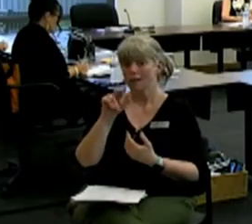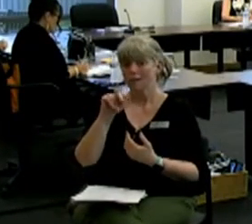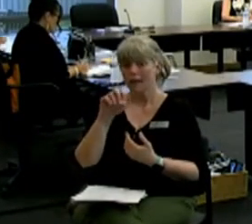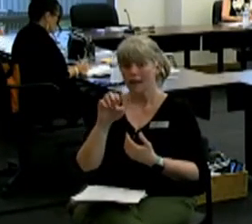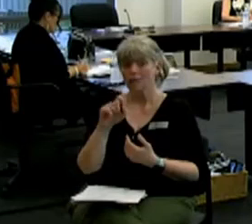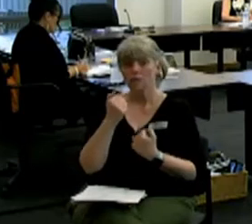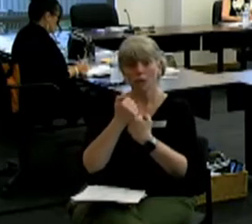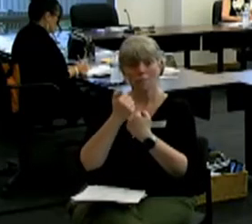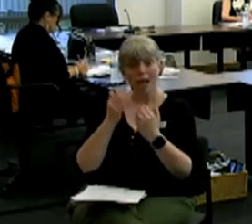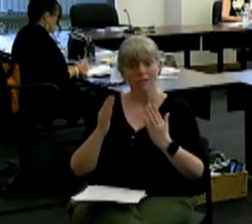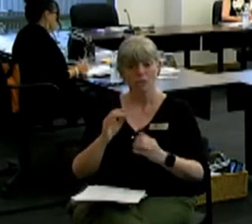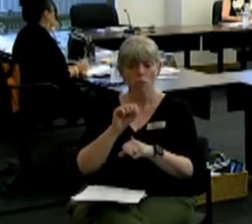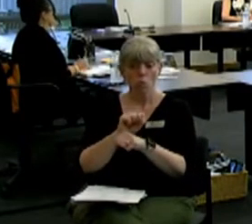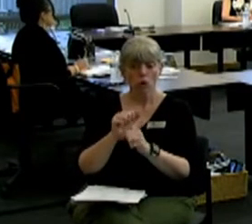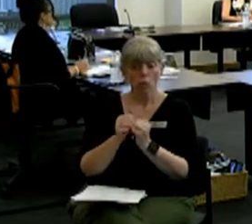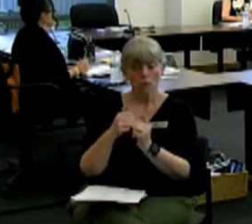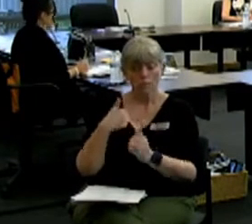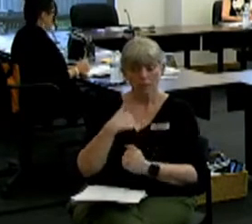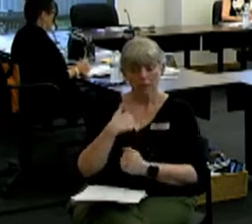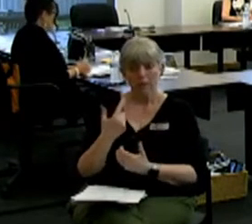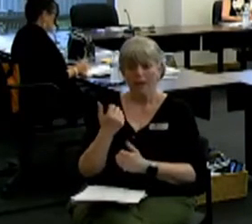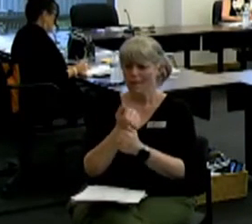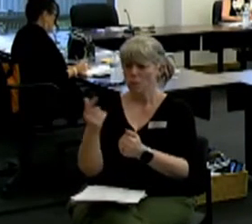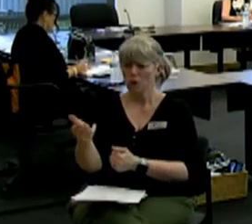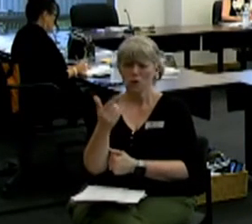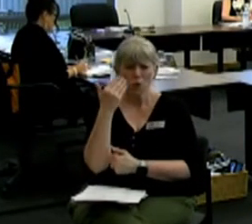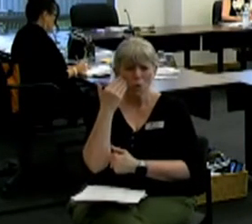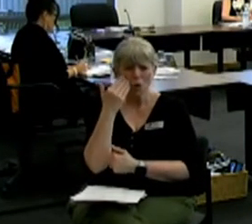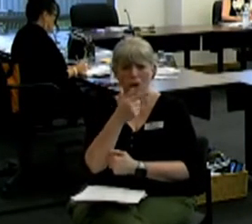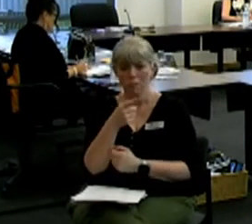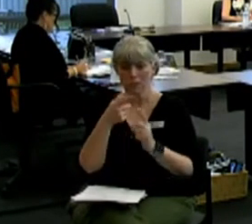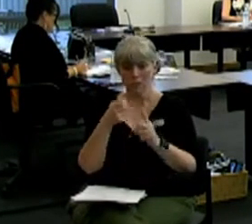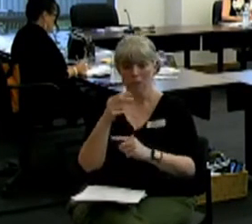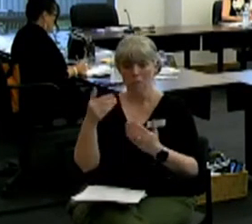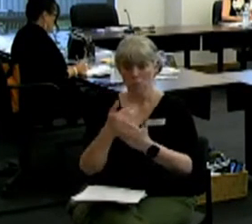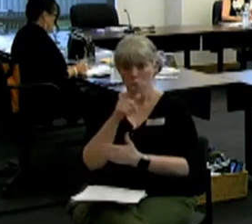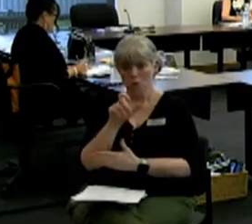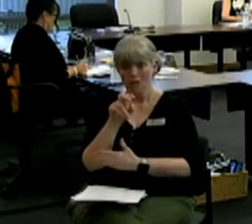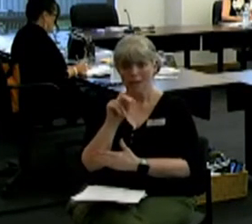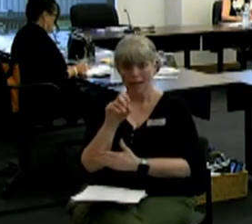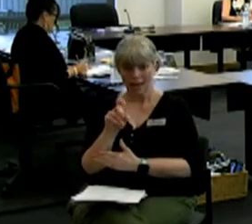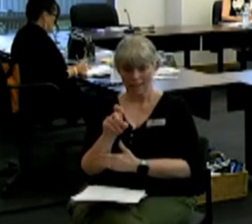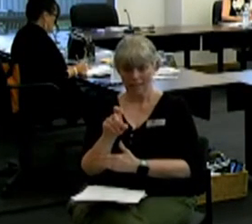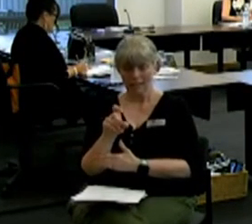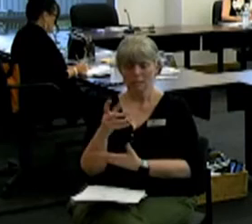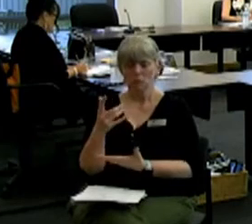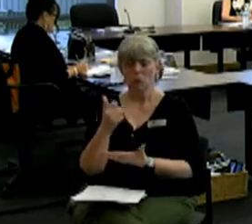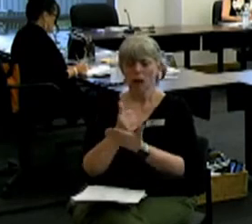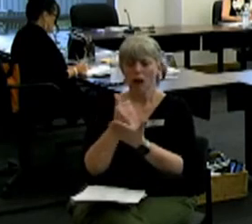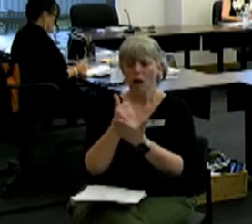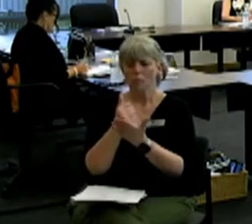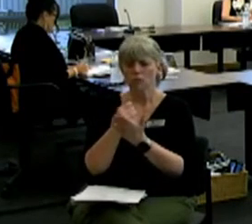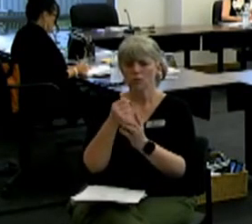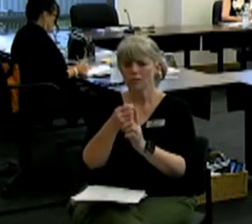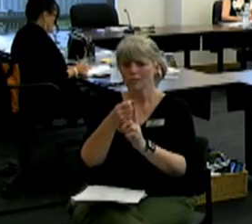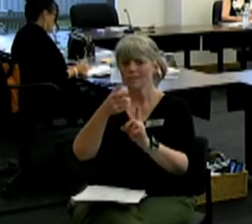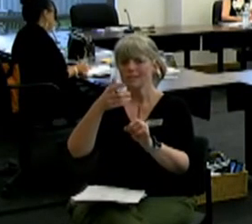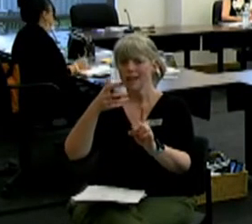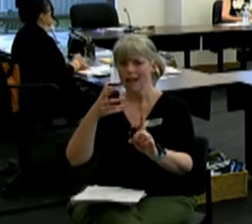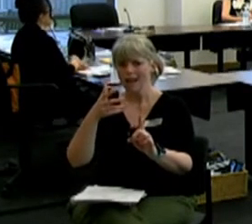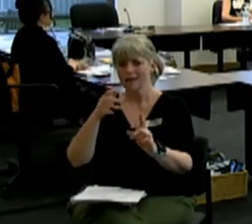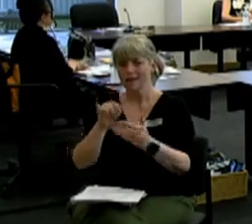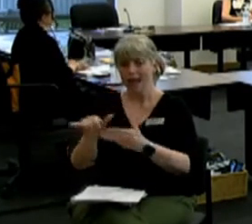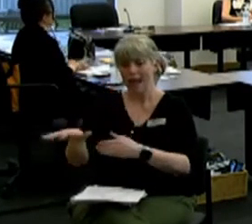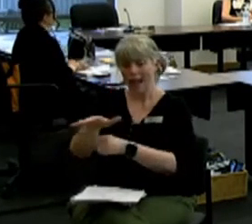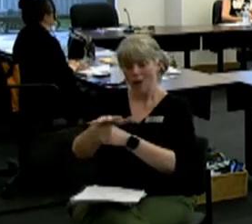was the ambassador that worked with me. Everybody knew her too, because she was from New Lenox. So it helped out to extend to the area that